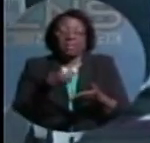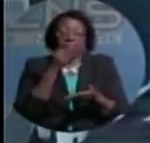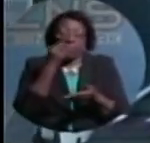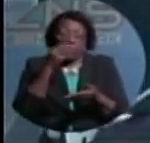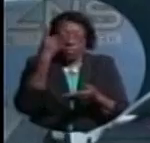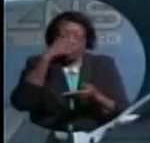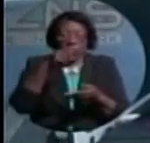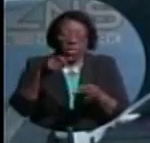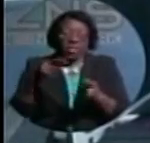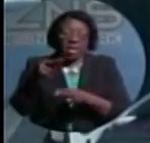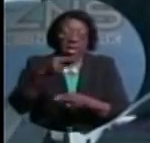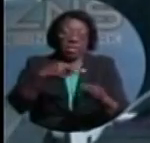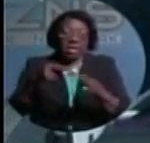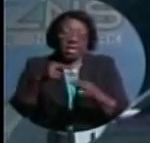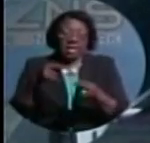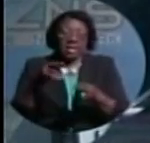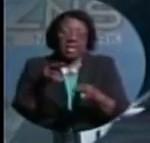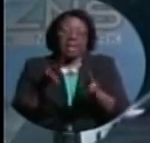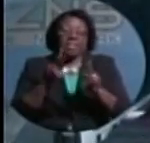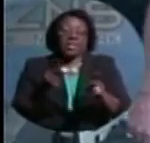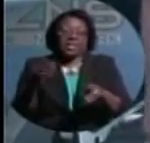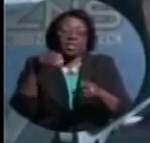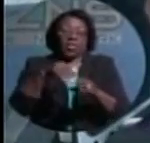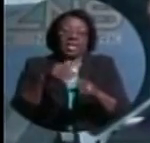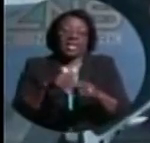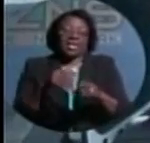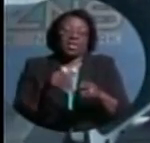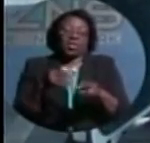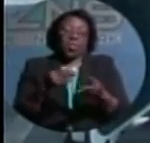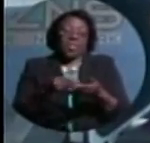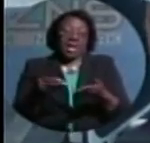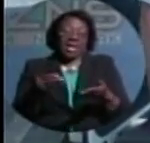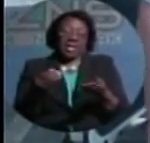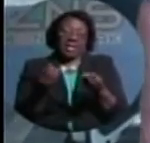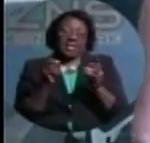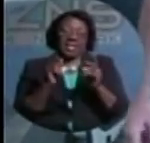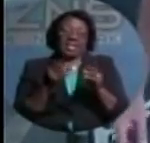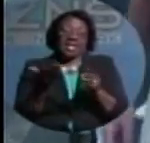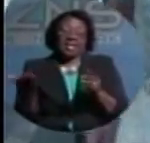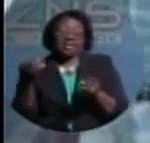business picked up as customers rushed to purchase last-minute items.